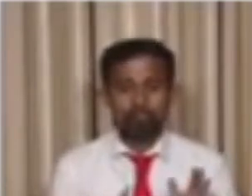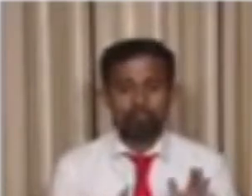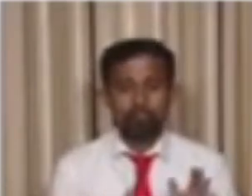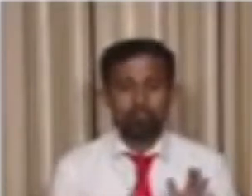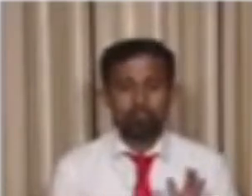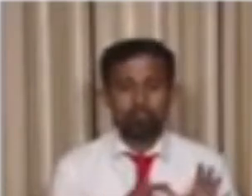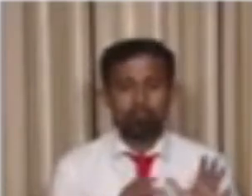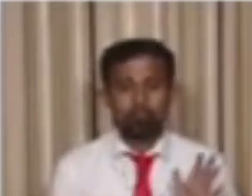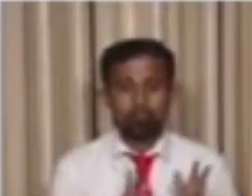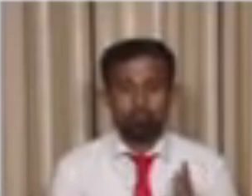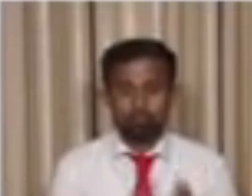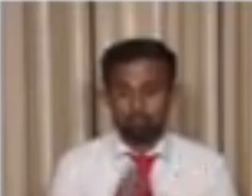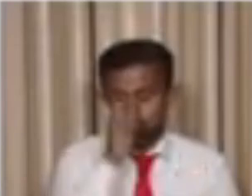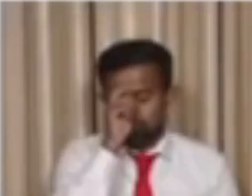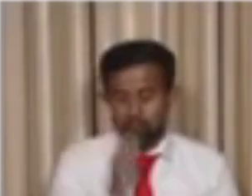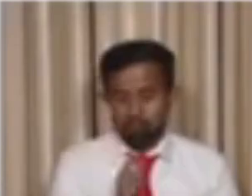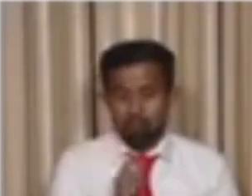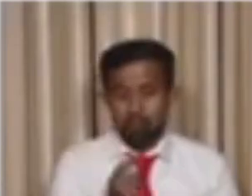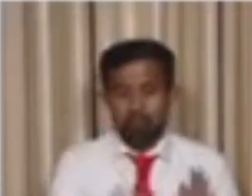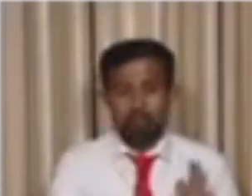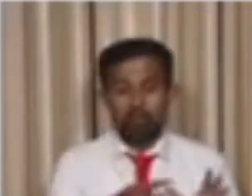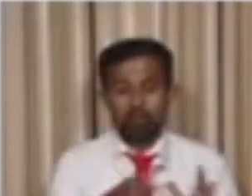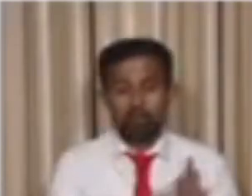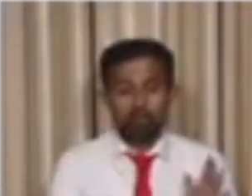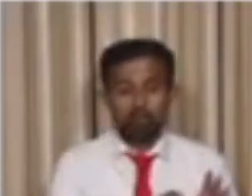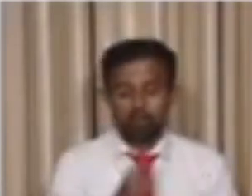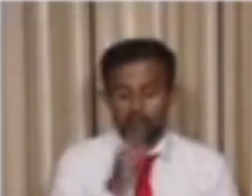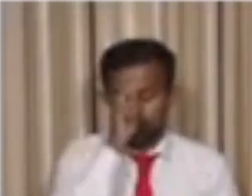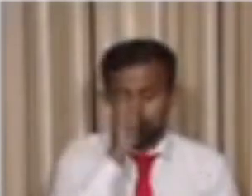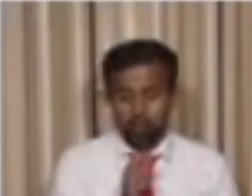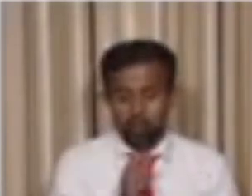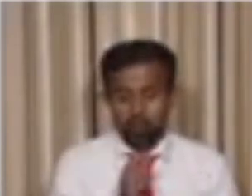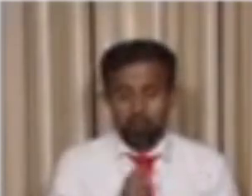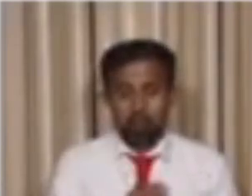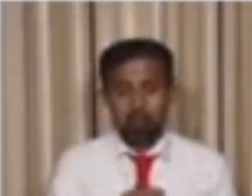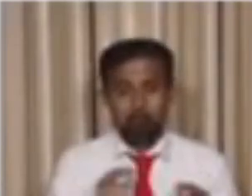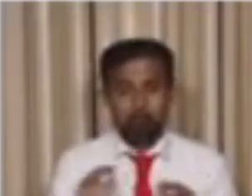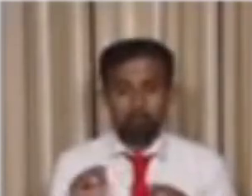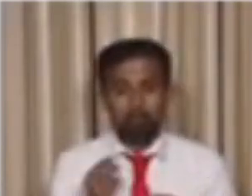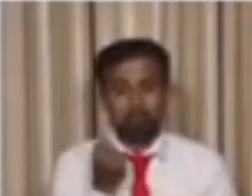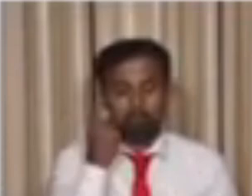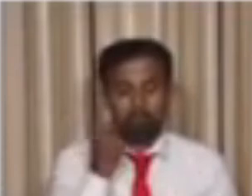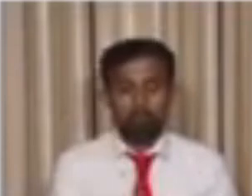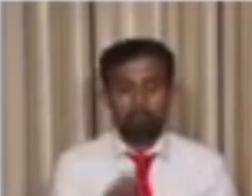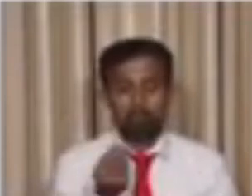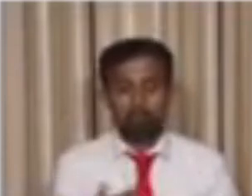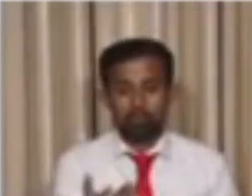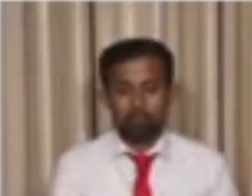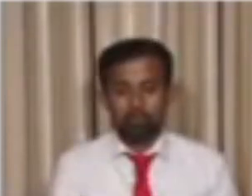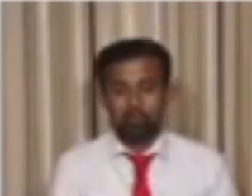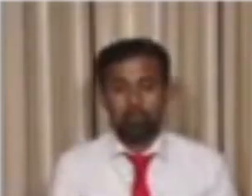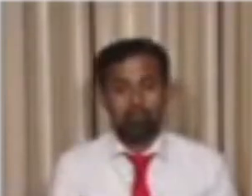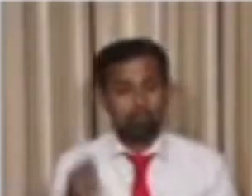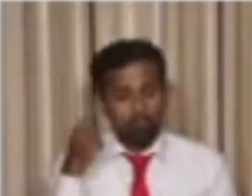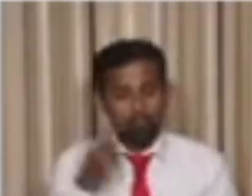I don't think I need to speak on their behalf. They have their own representatives who are very eloquent in doing